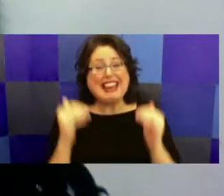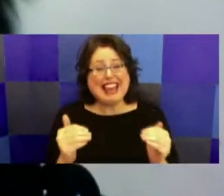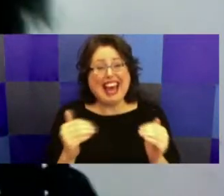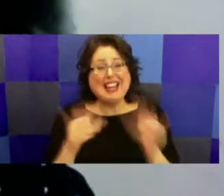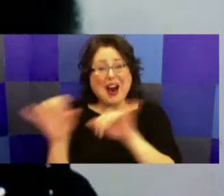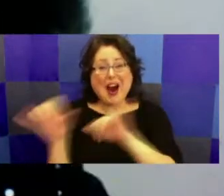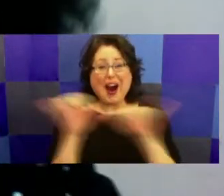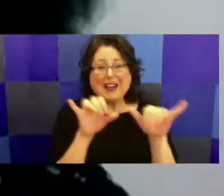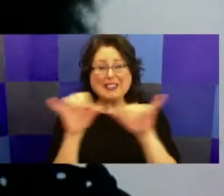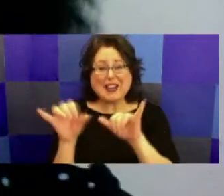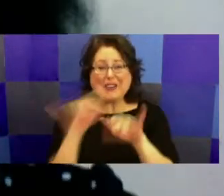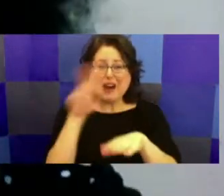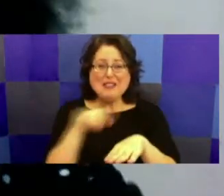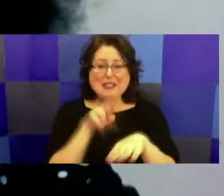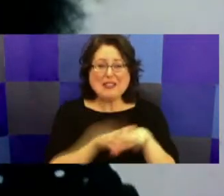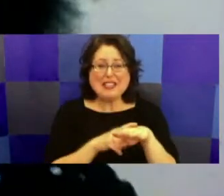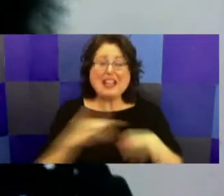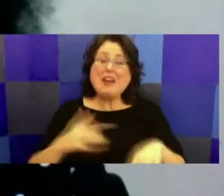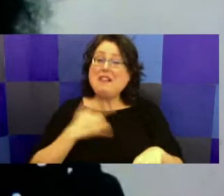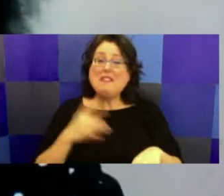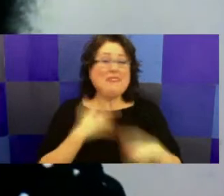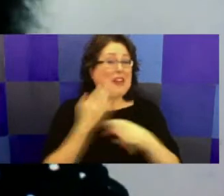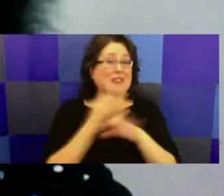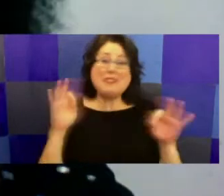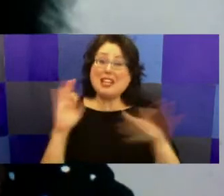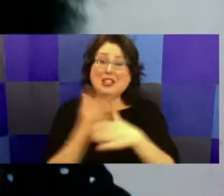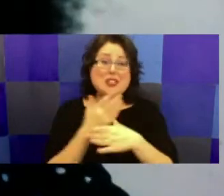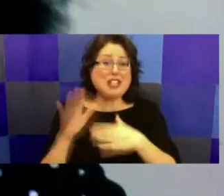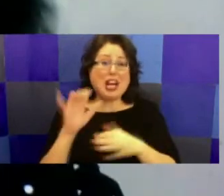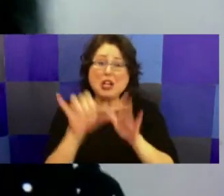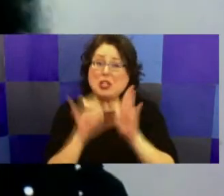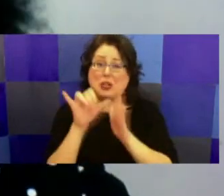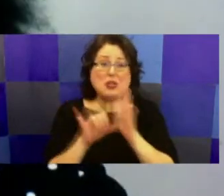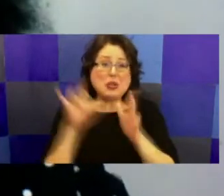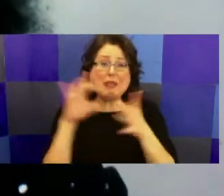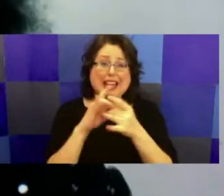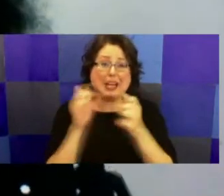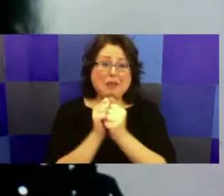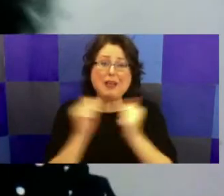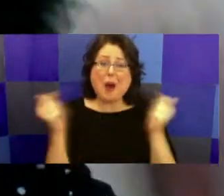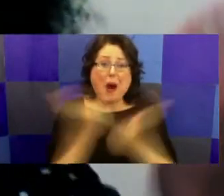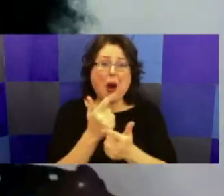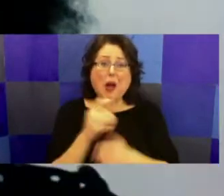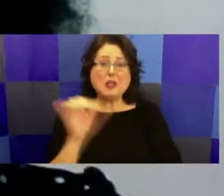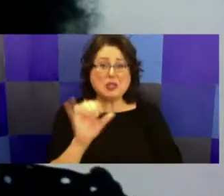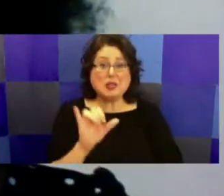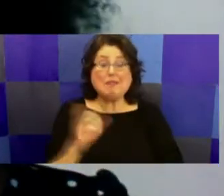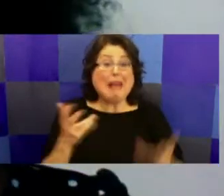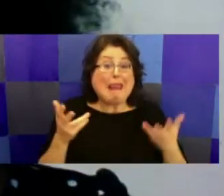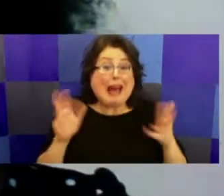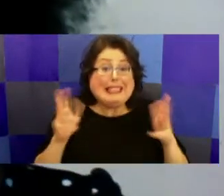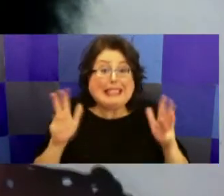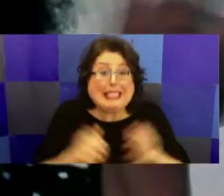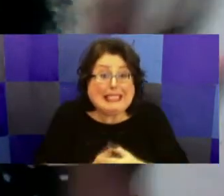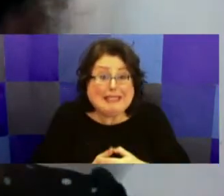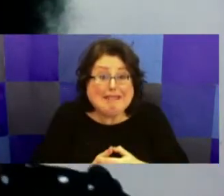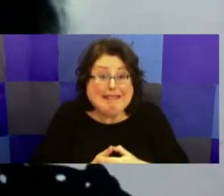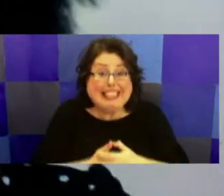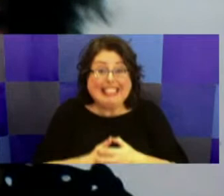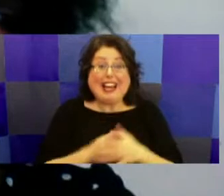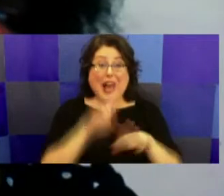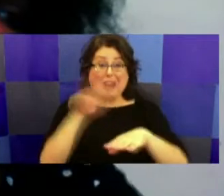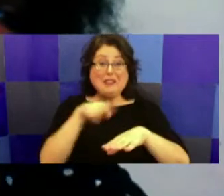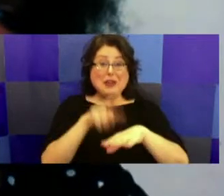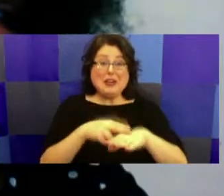then of course, feel free to share the YouTube link with everybody. So that's it. And then of course, we